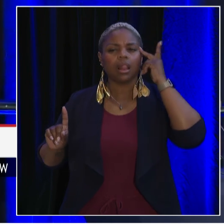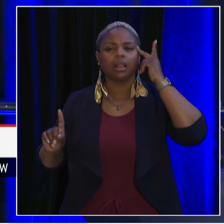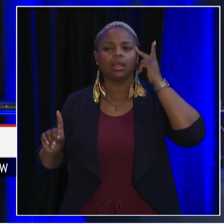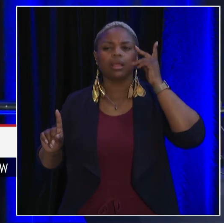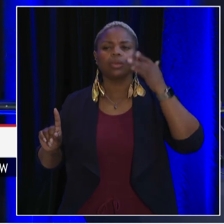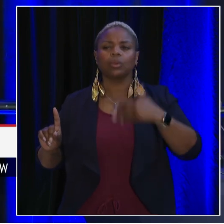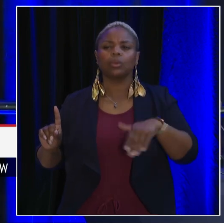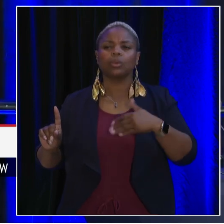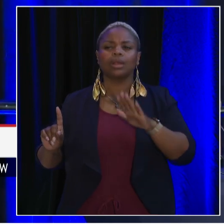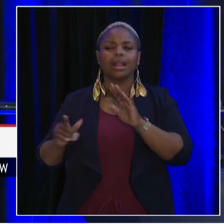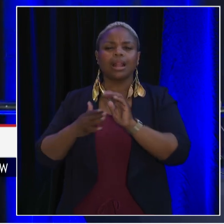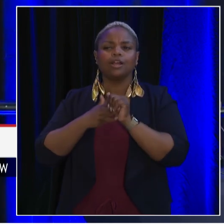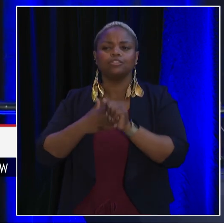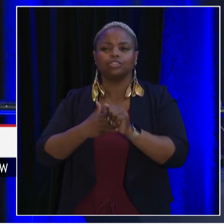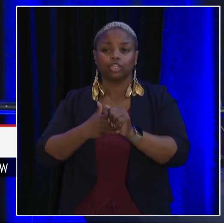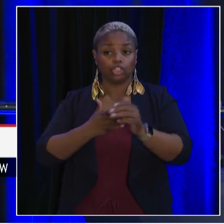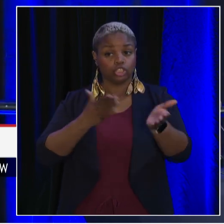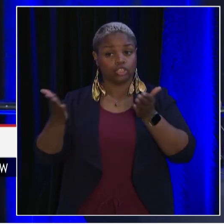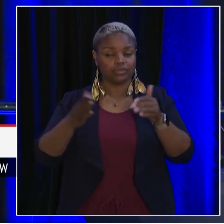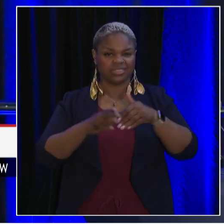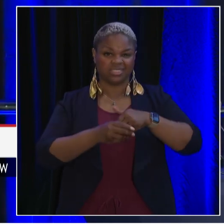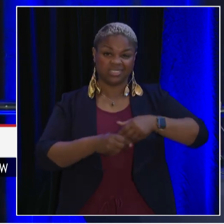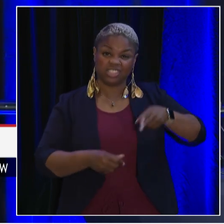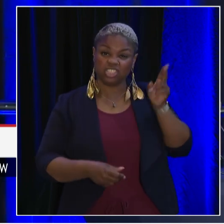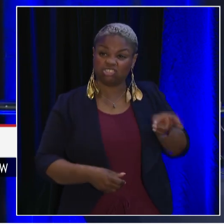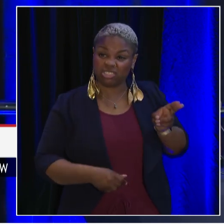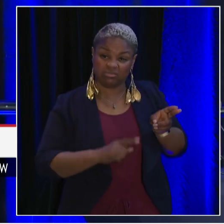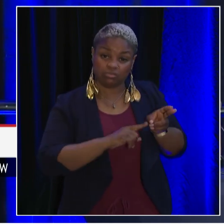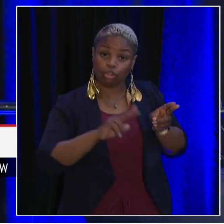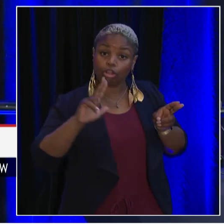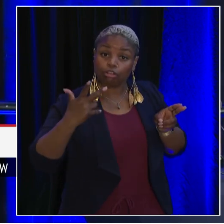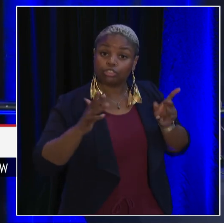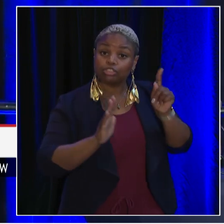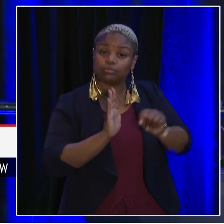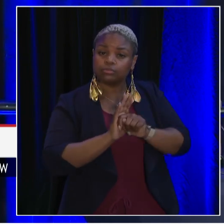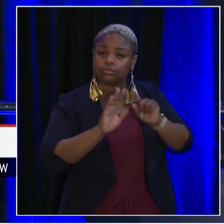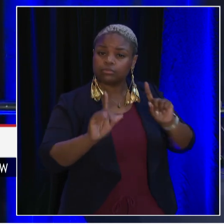historic third term as mayor of this great city.